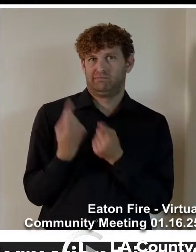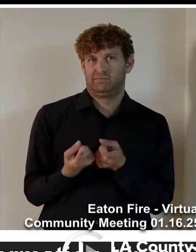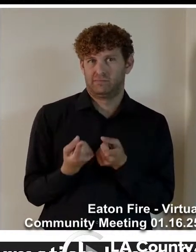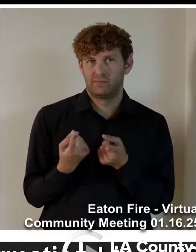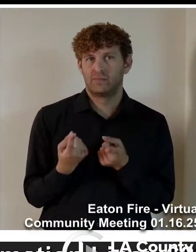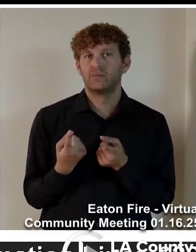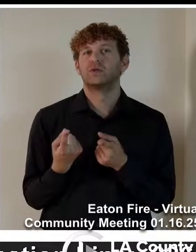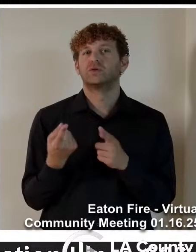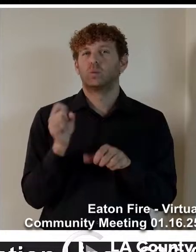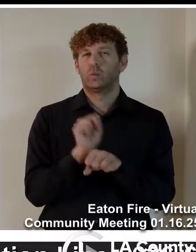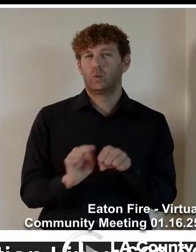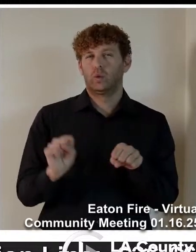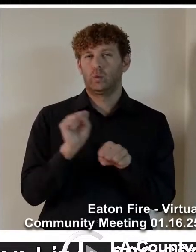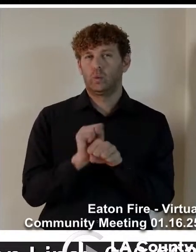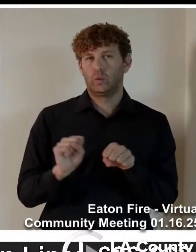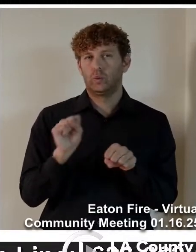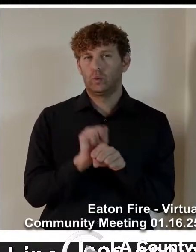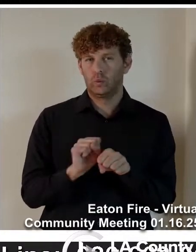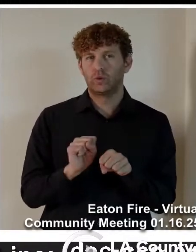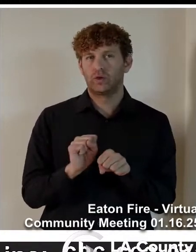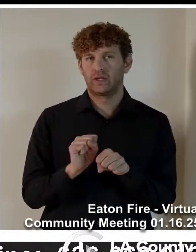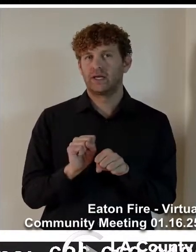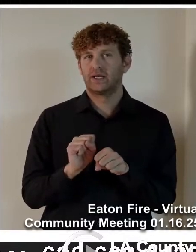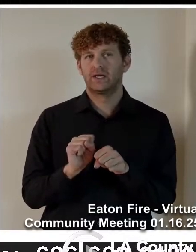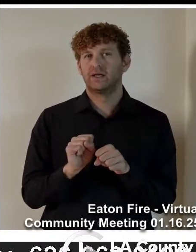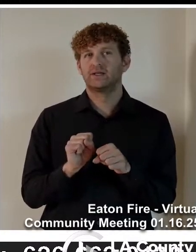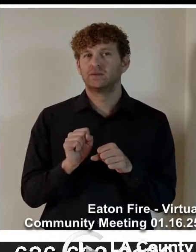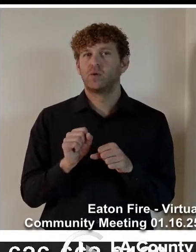from the fire and not direct control lines.